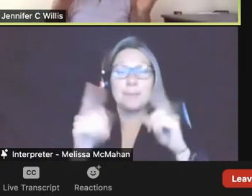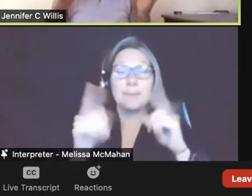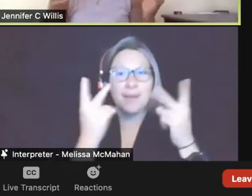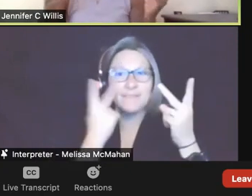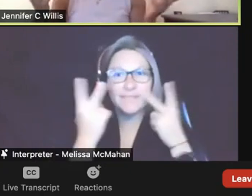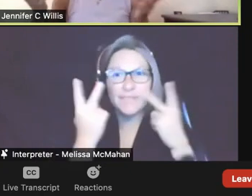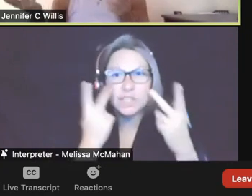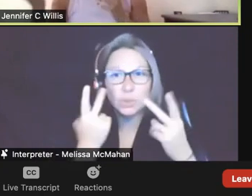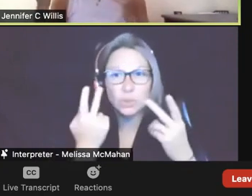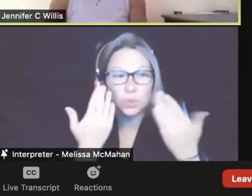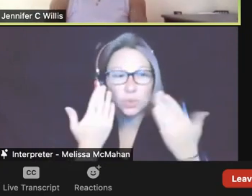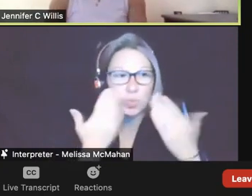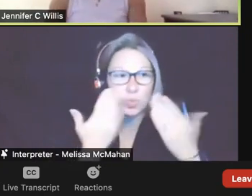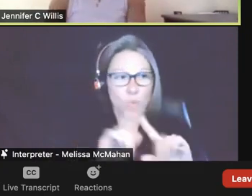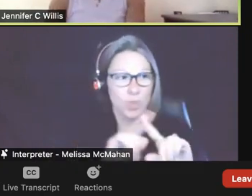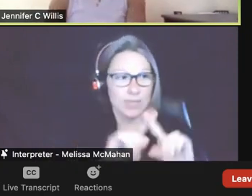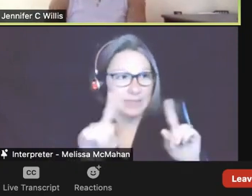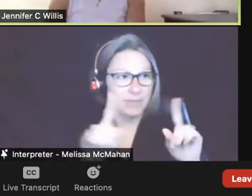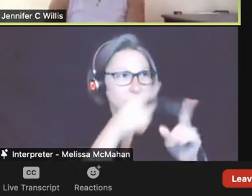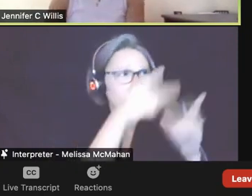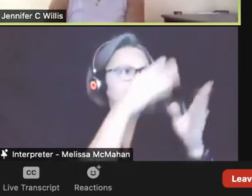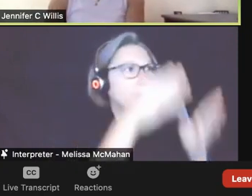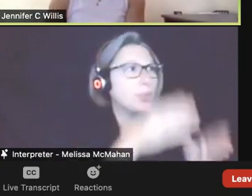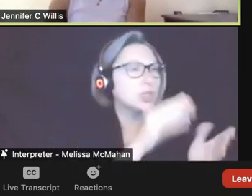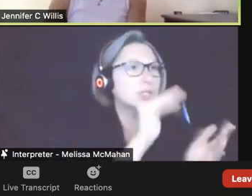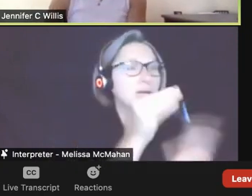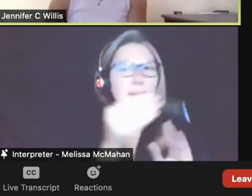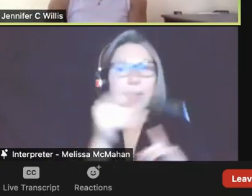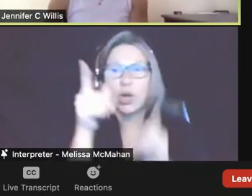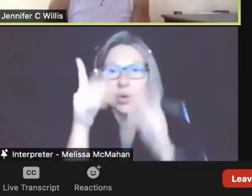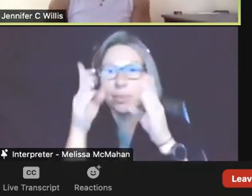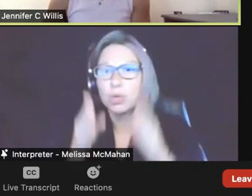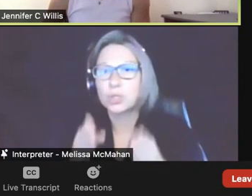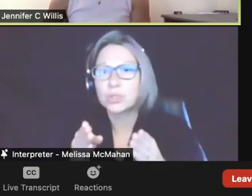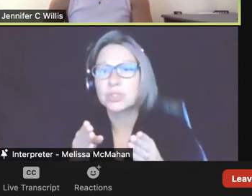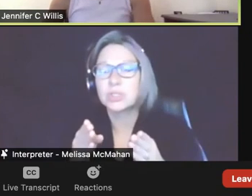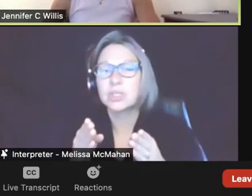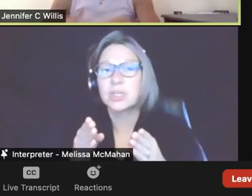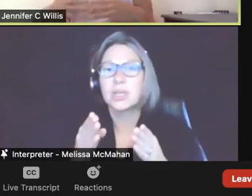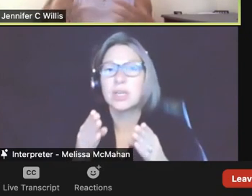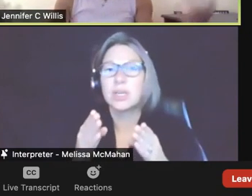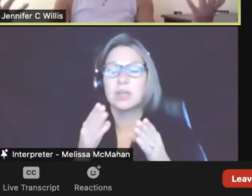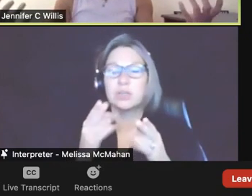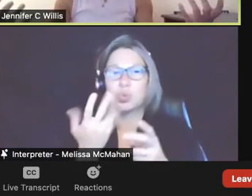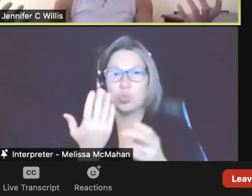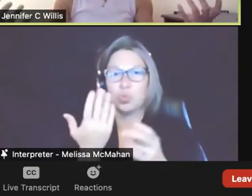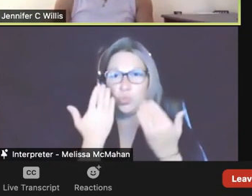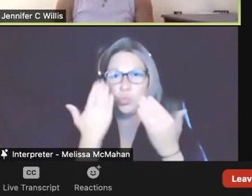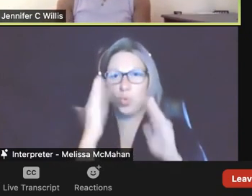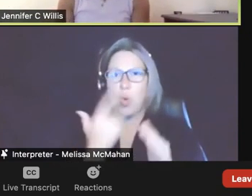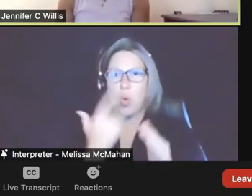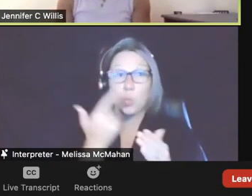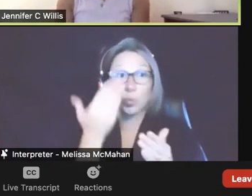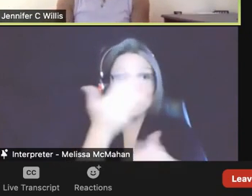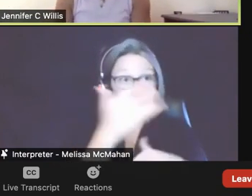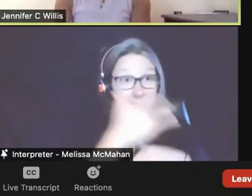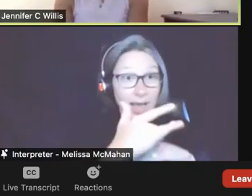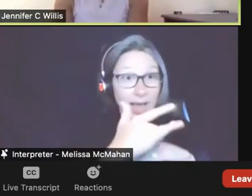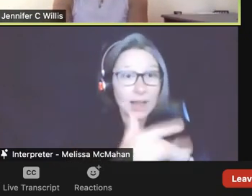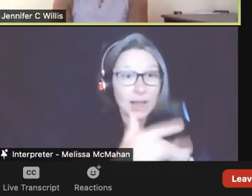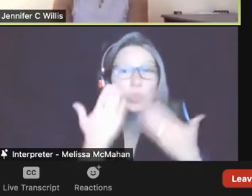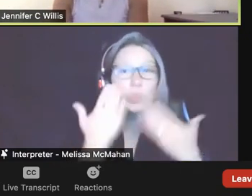discriminate one person from the other, and so not being able to kind of decipher who's there and available to them or what's